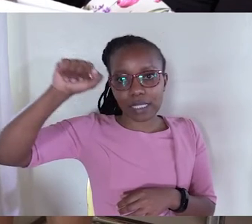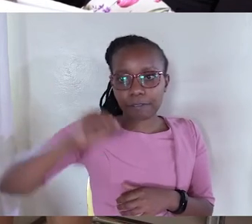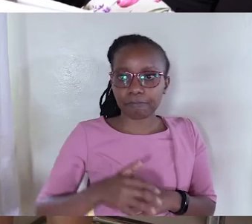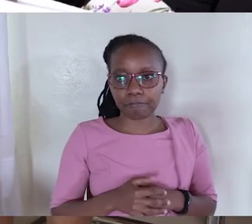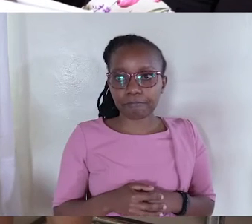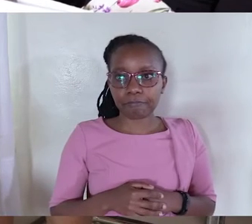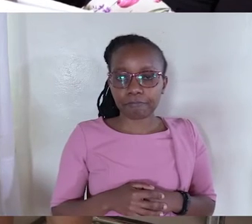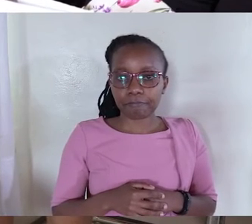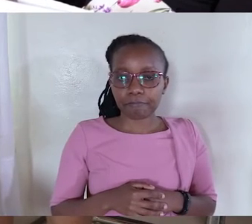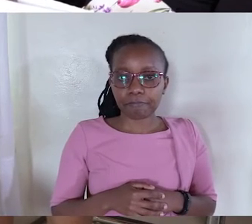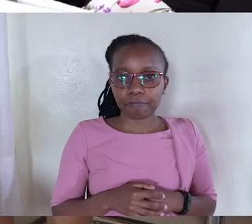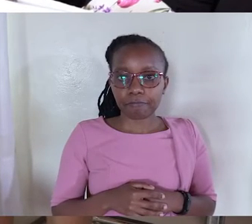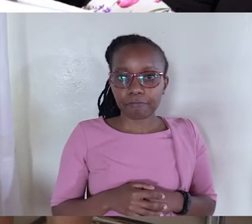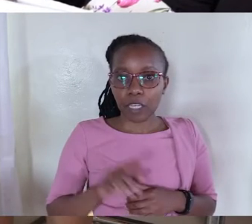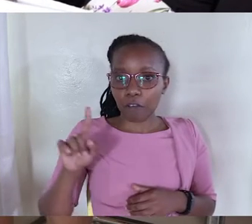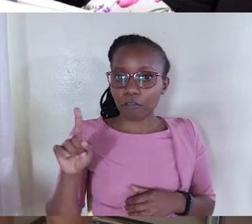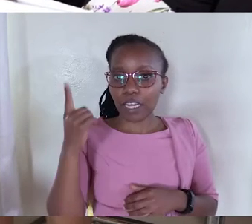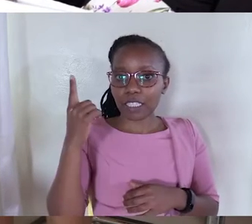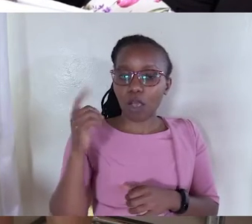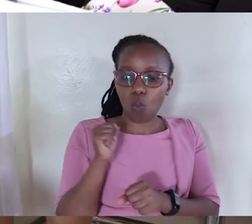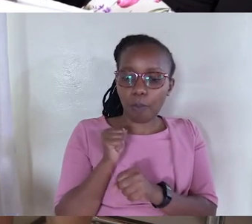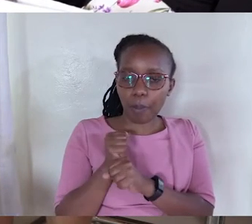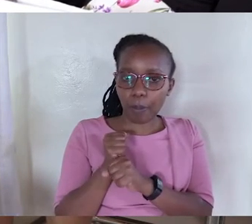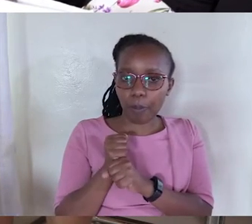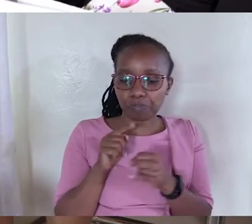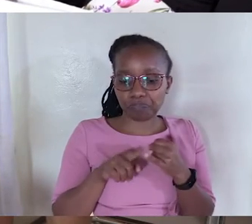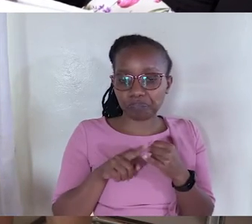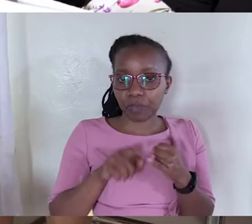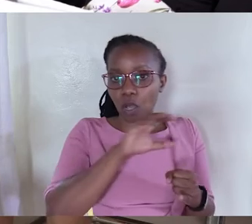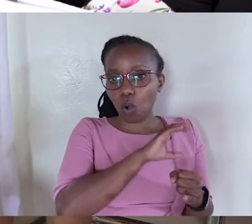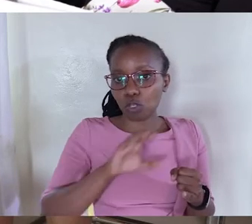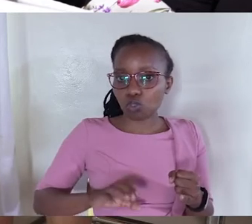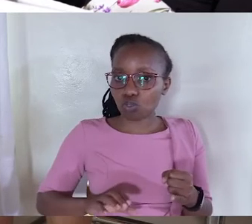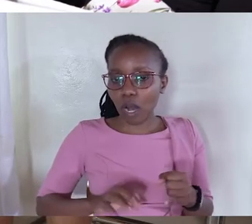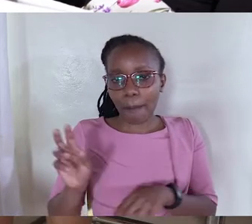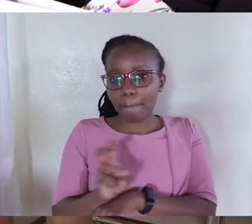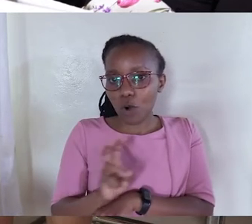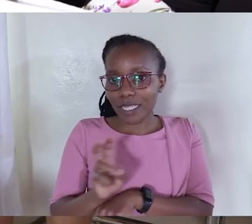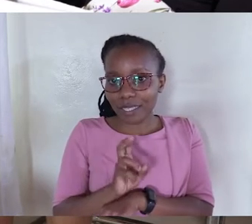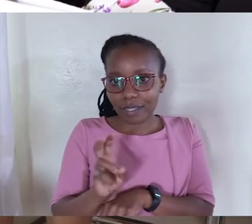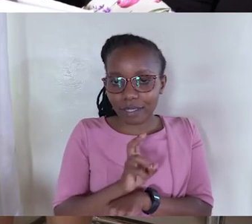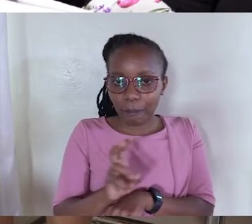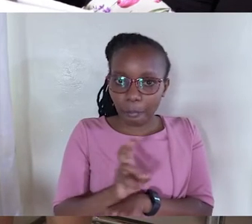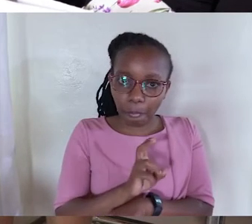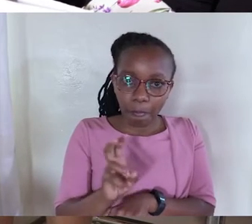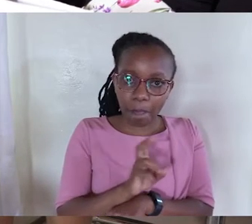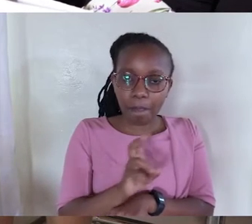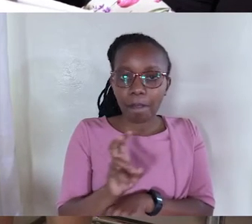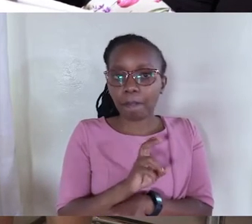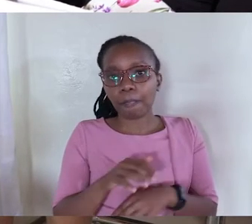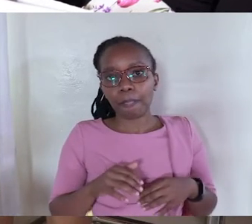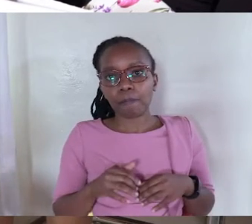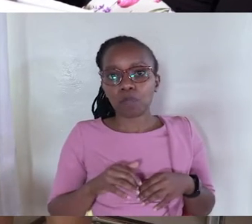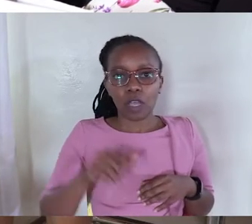for the first function, I can say the commission actually monitors the indicators